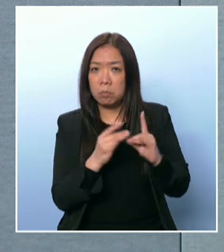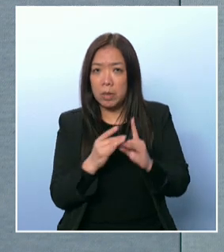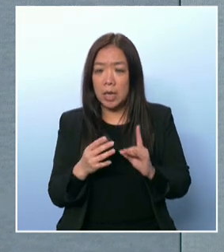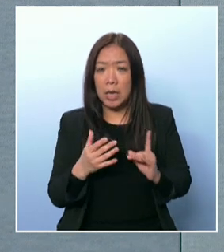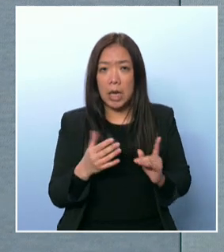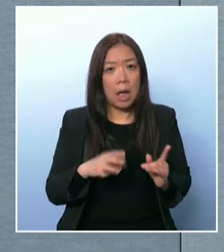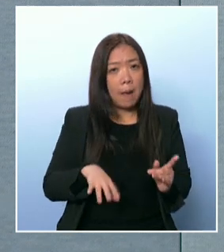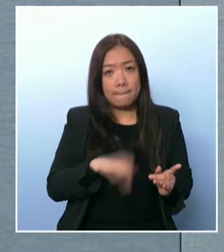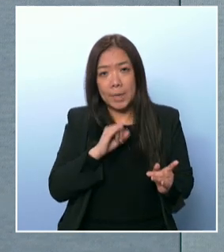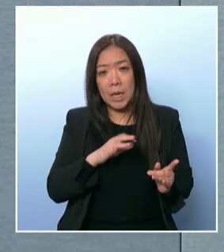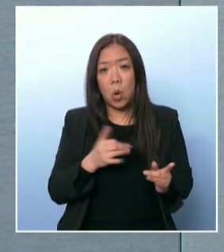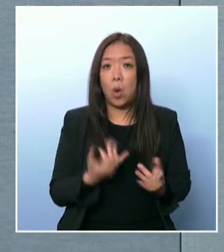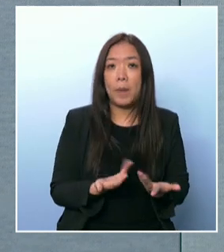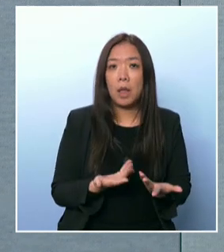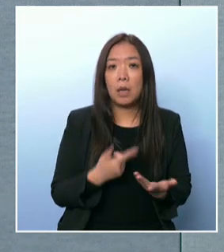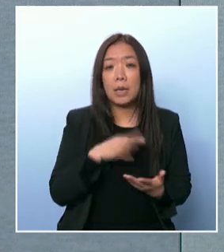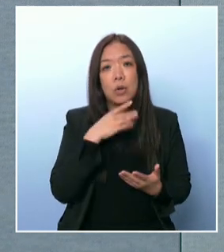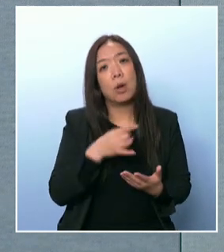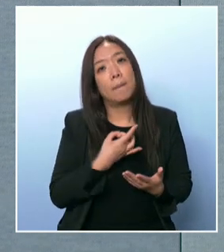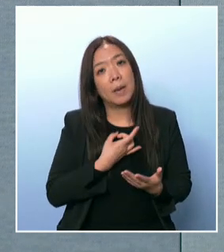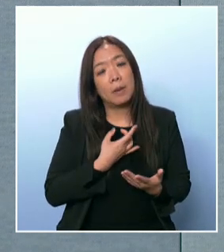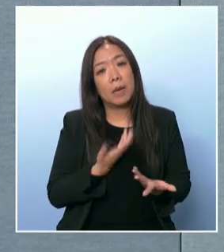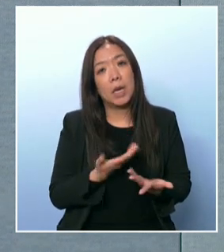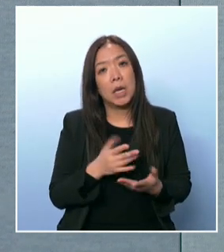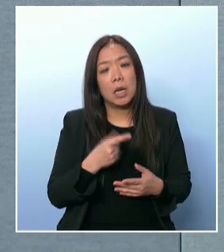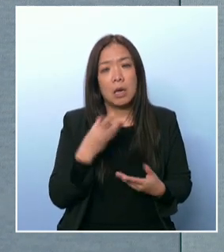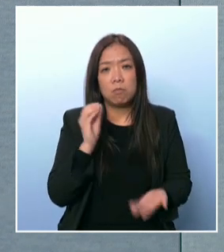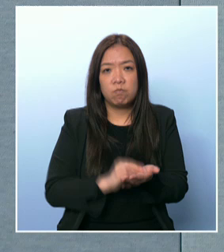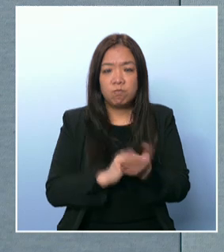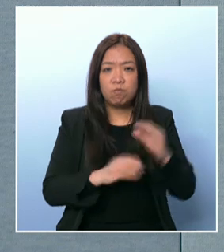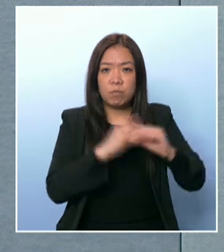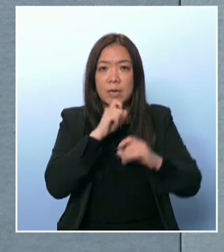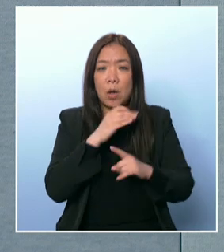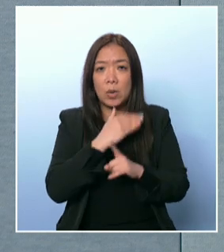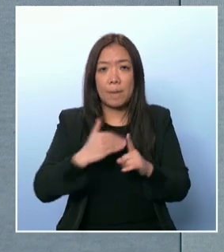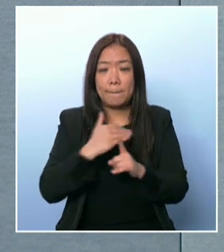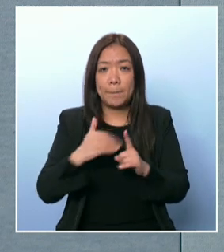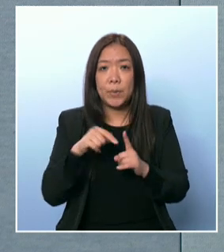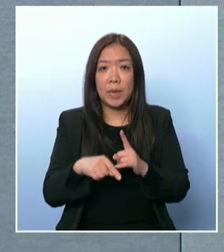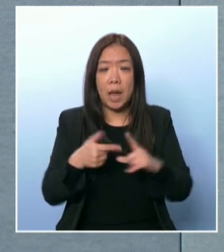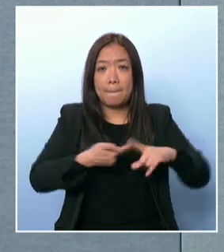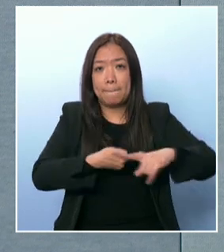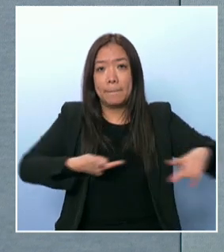of 400 beds. So will that be able to cope with the increase in the number of students? If not,